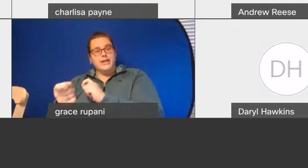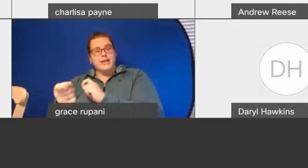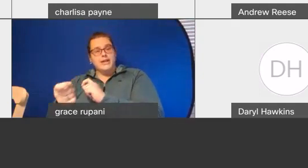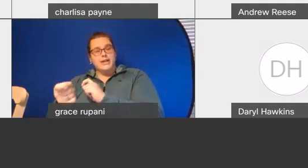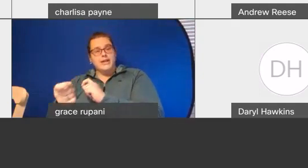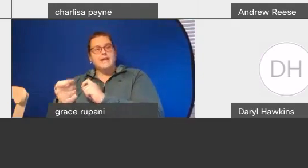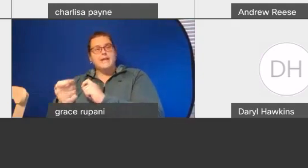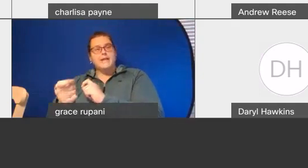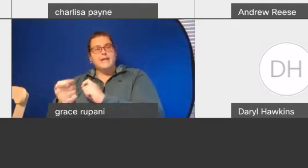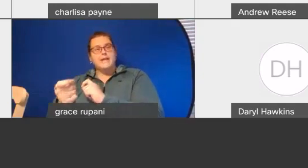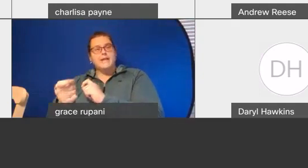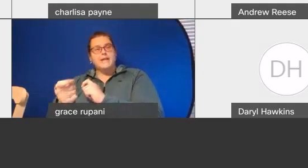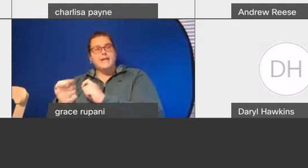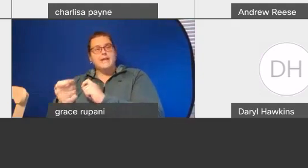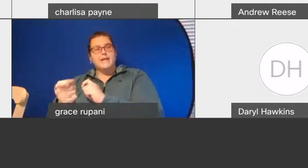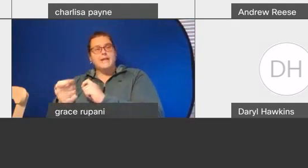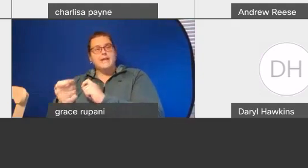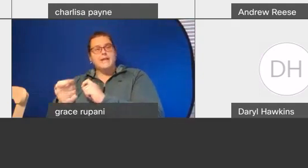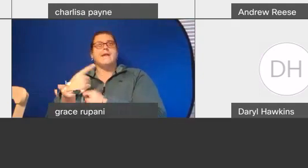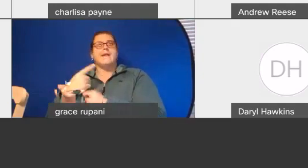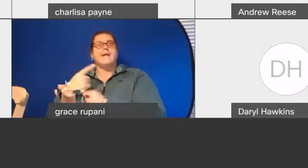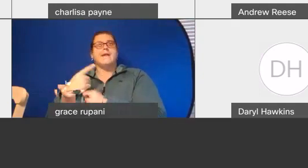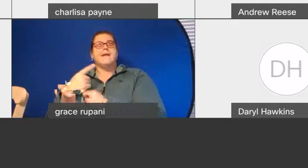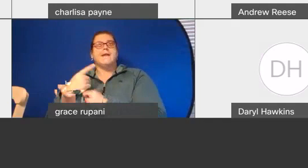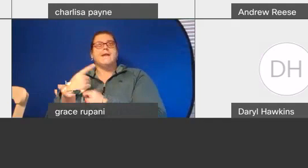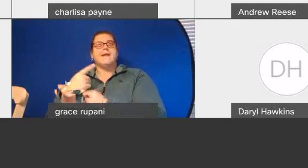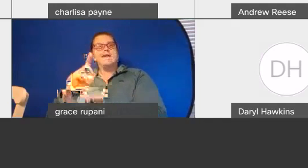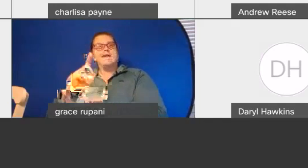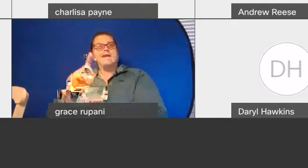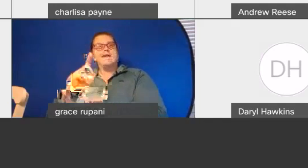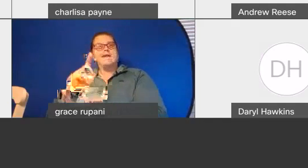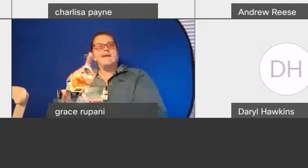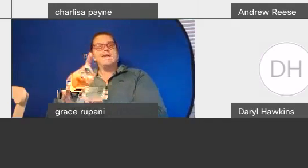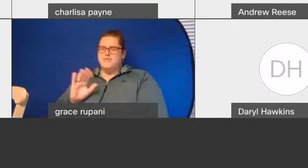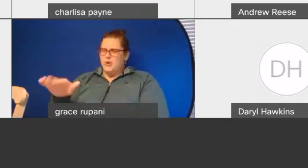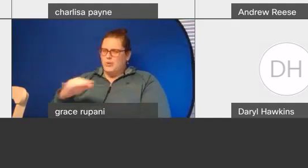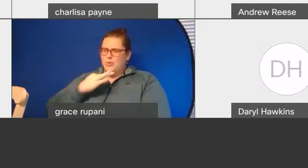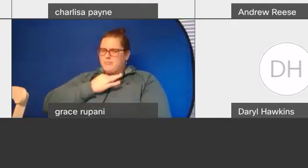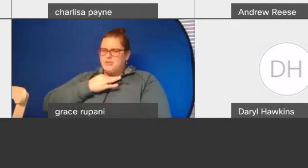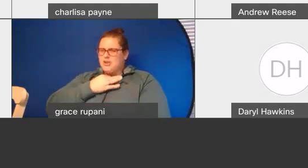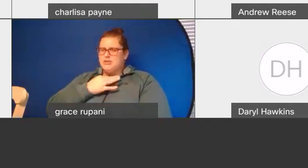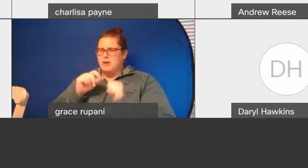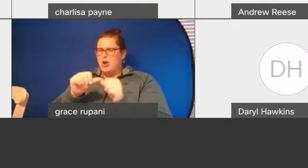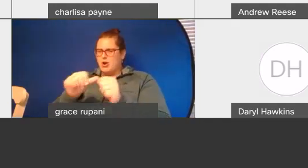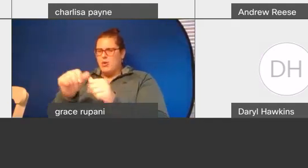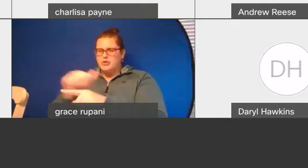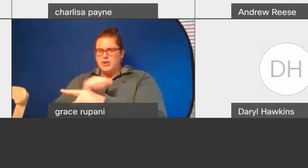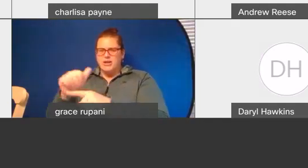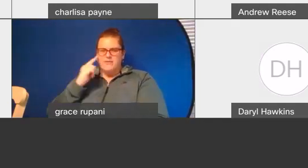trainings that they do with staff. So just curious in regards to the ongoing trainings for